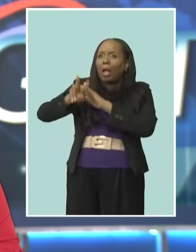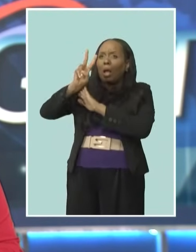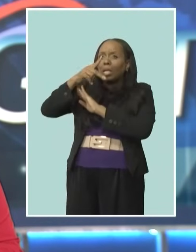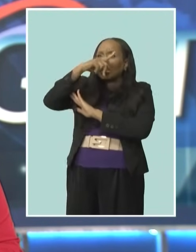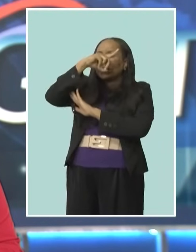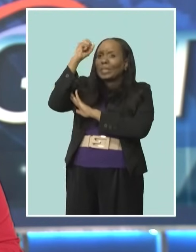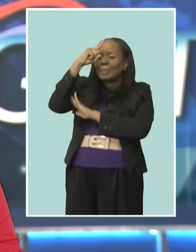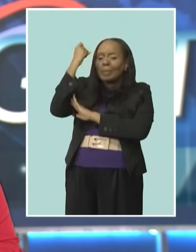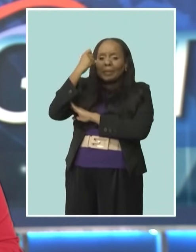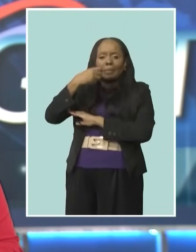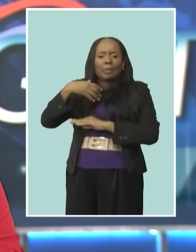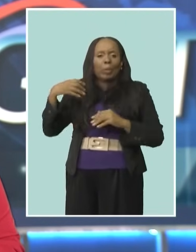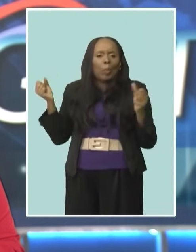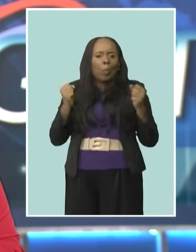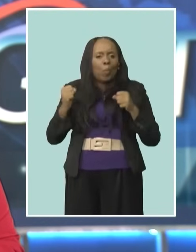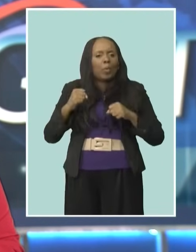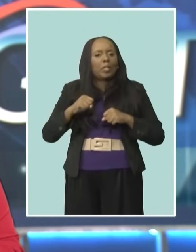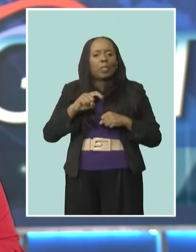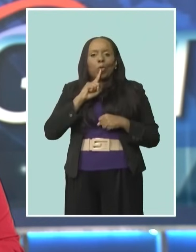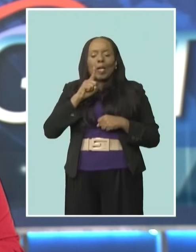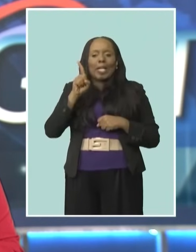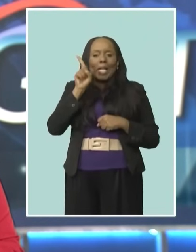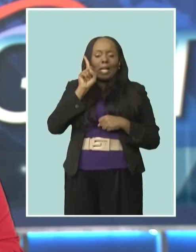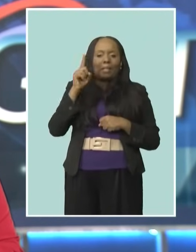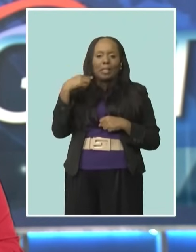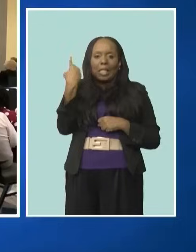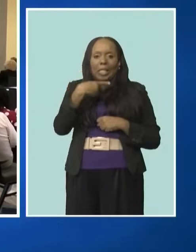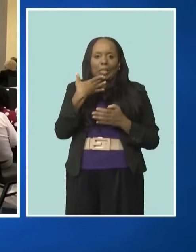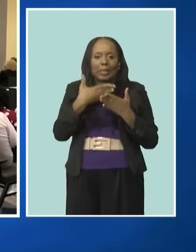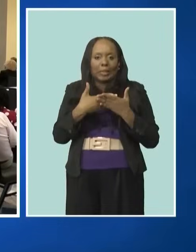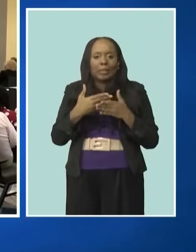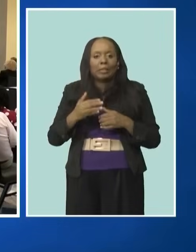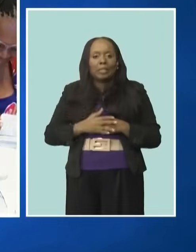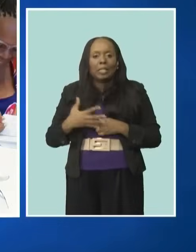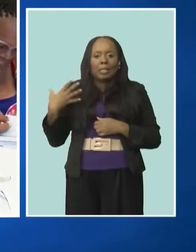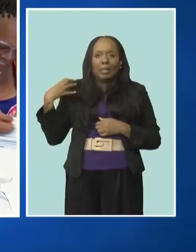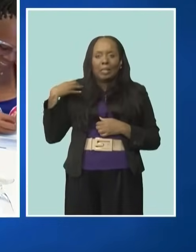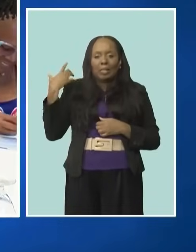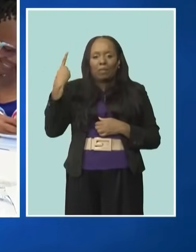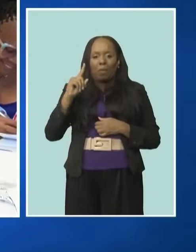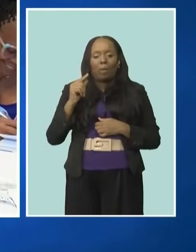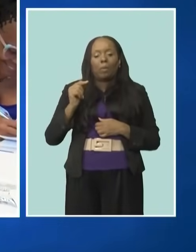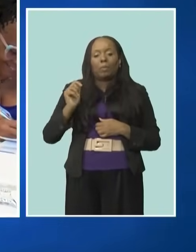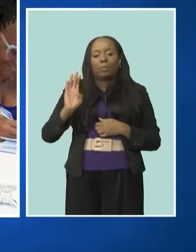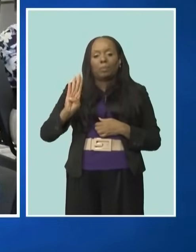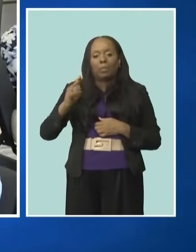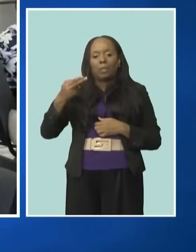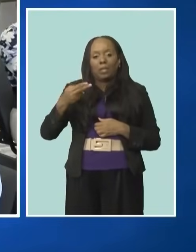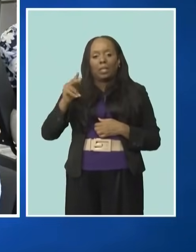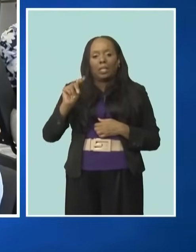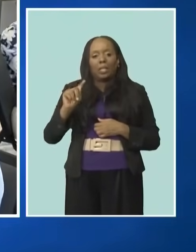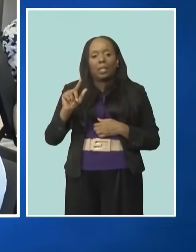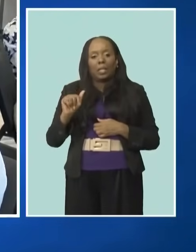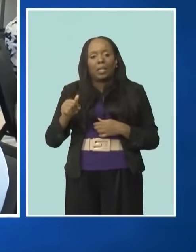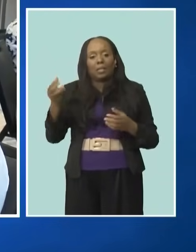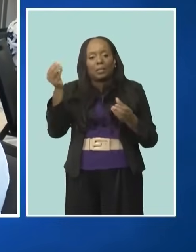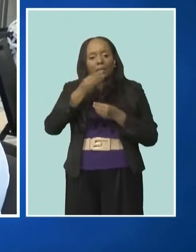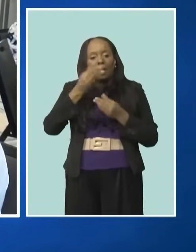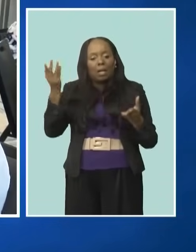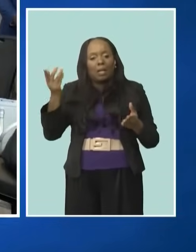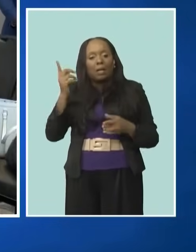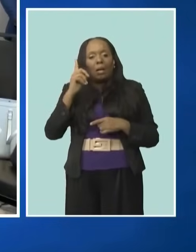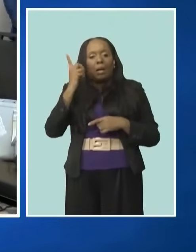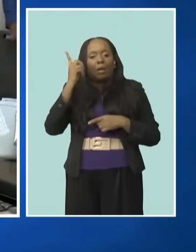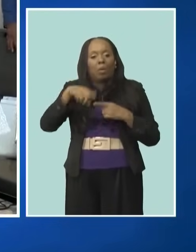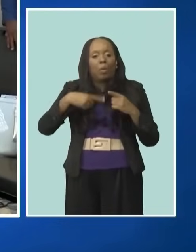and winter is looking good. Chairman of the Barbados Hotel and Tourism Association, BHTA, Javon Griffith, made the disclosure